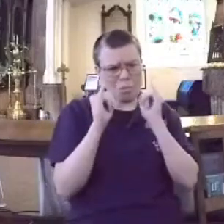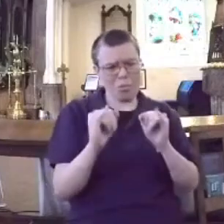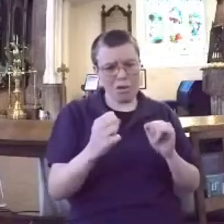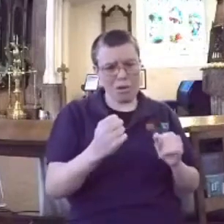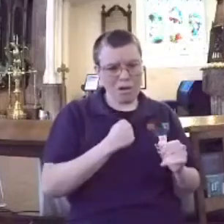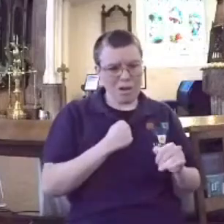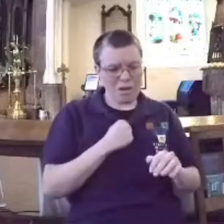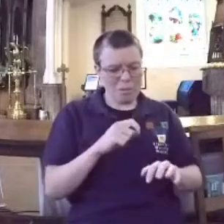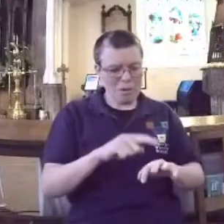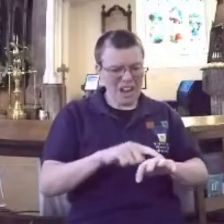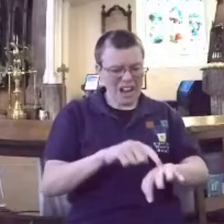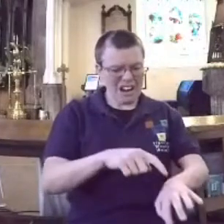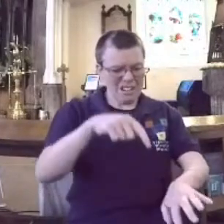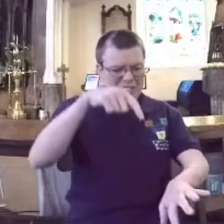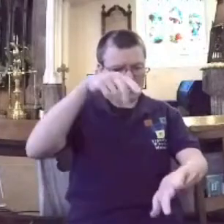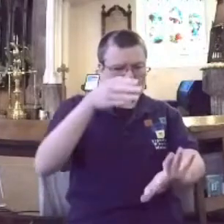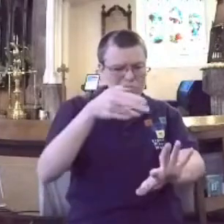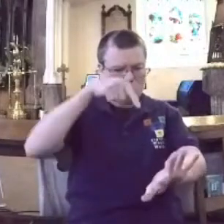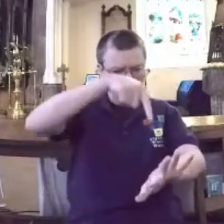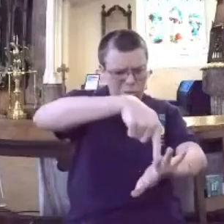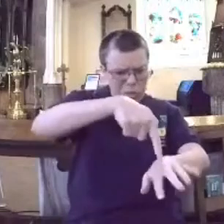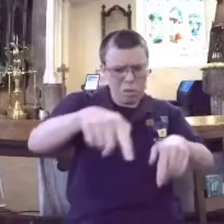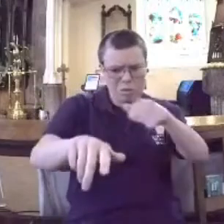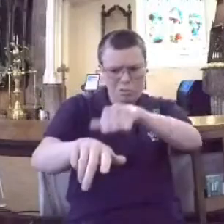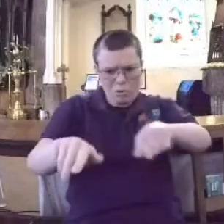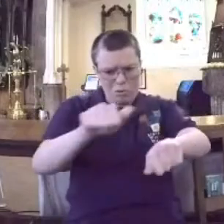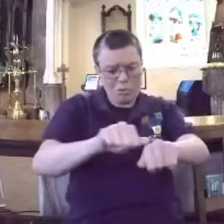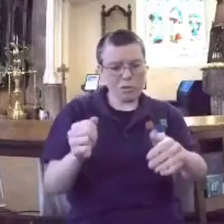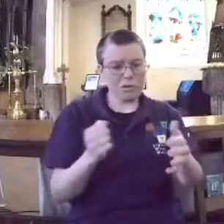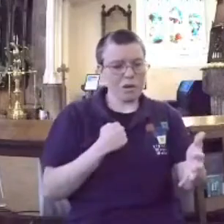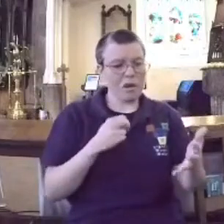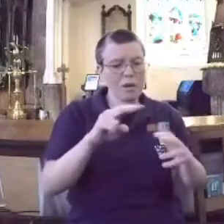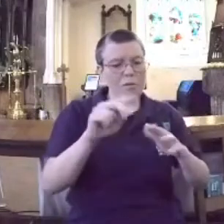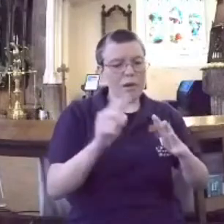my bones are on display. People stare and gloat over me.